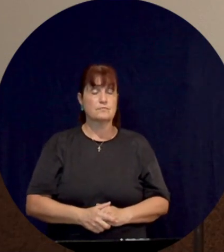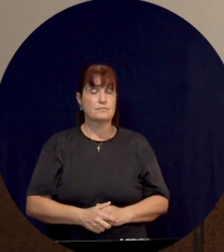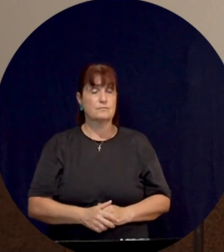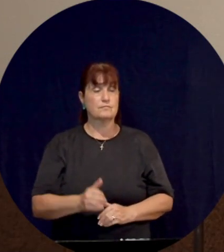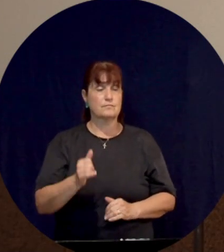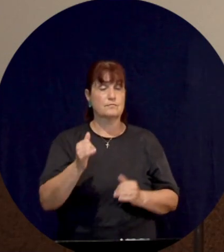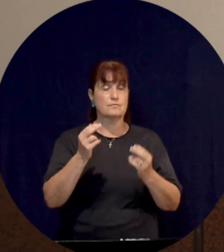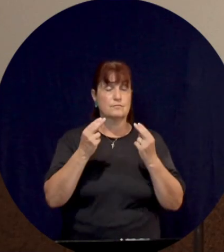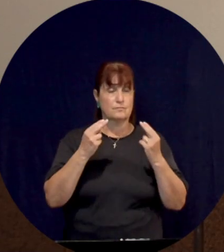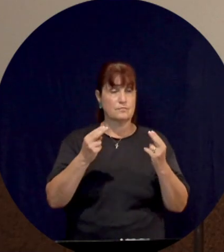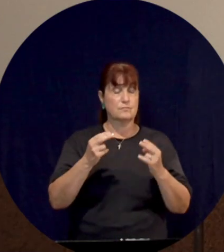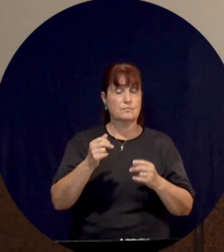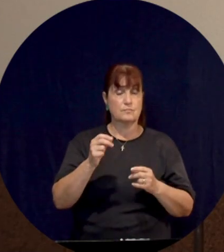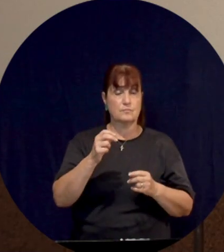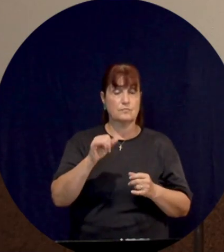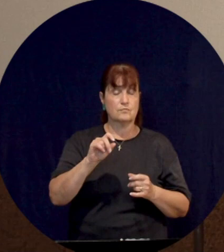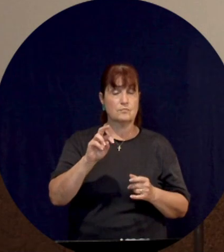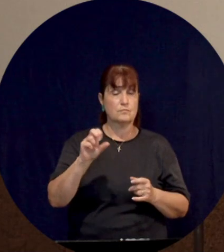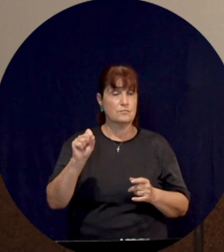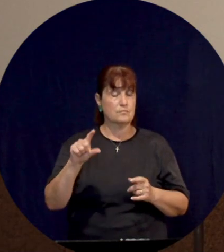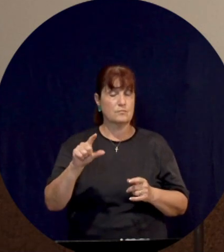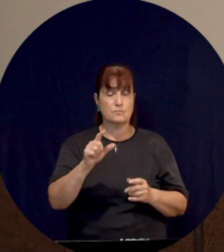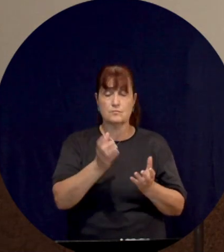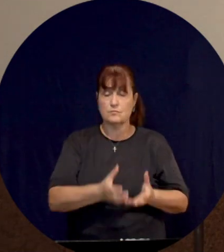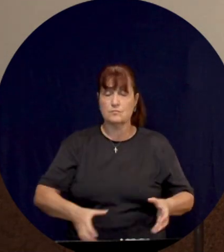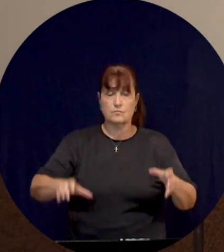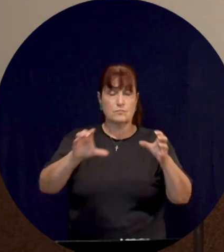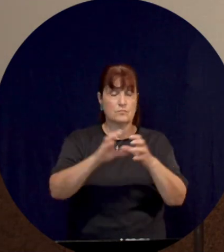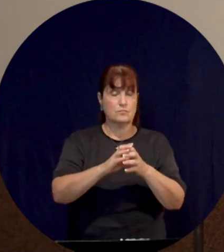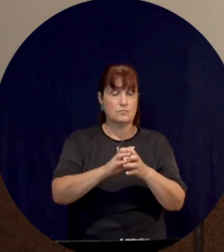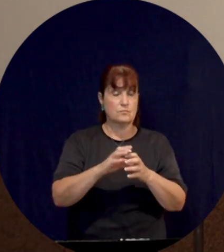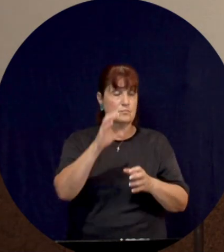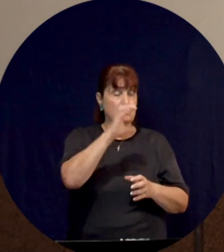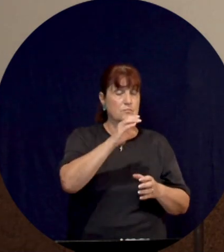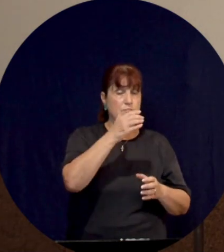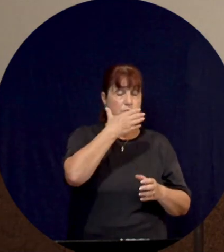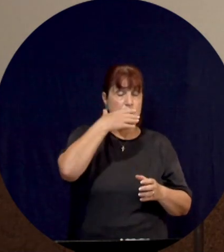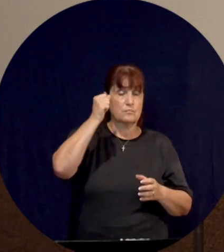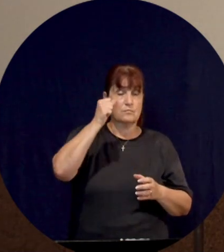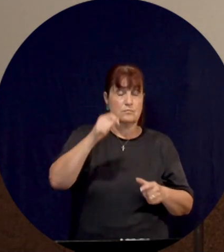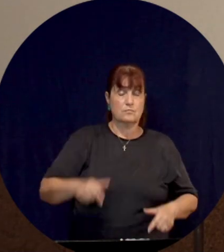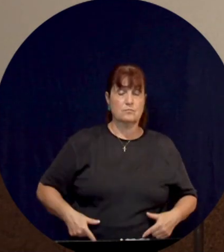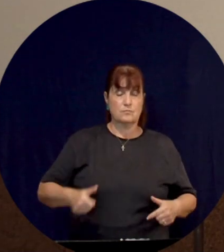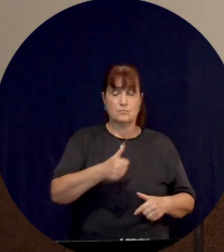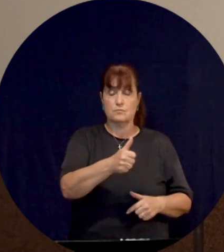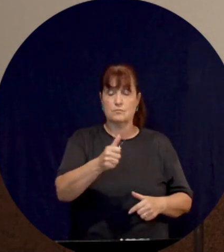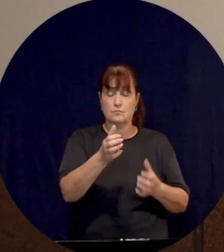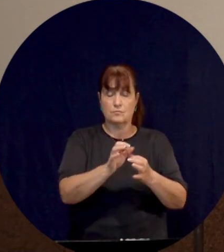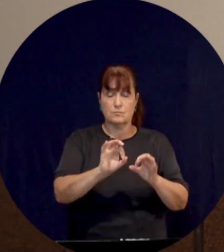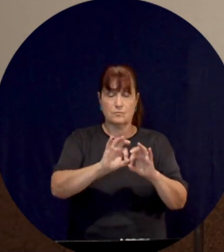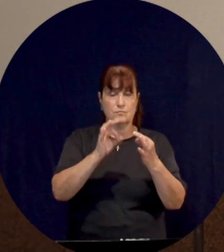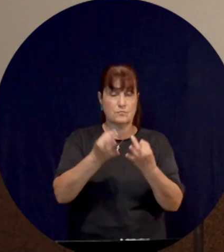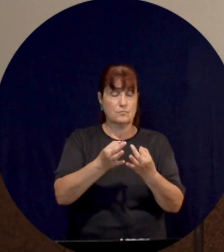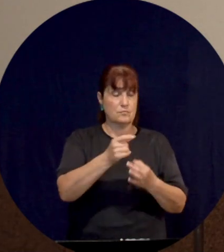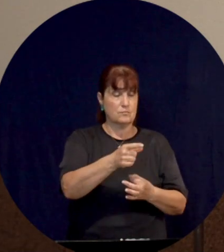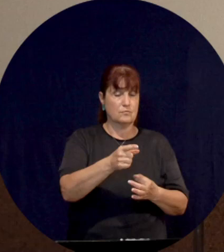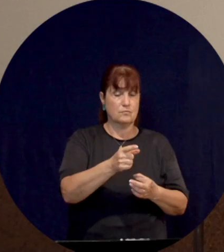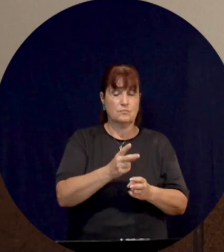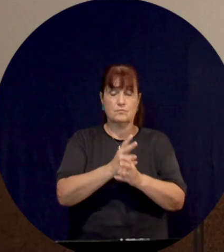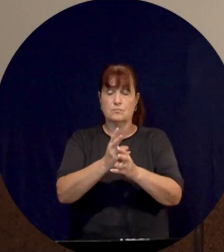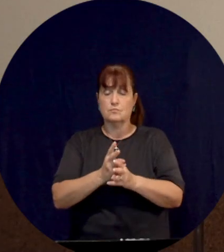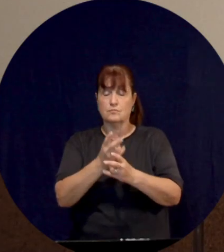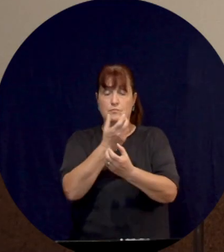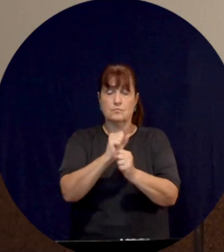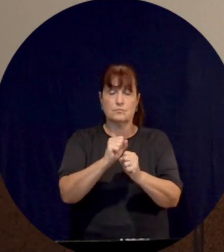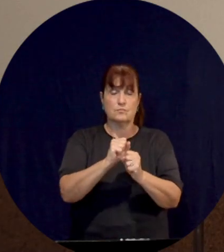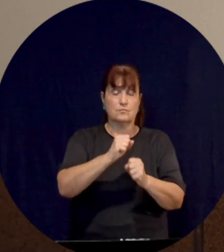and refugees around the world who seek a better life for themselves and their families, that they may be kept safe